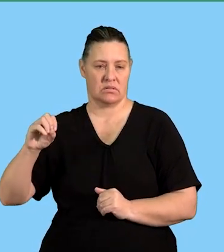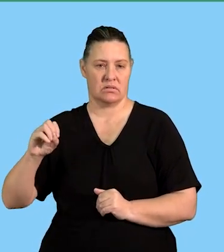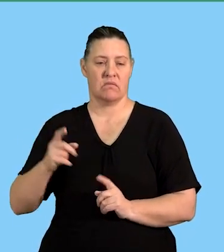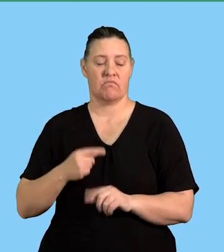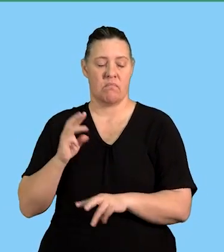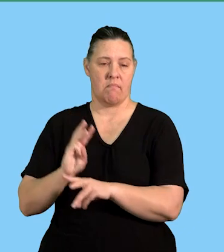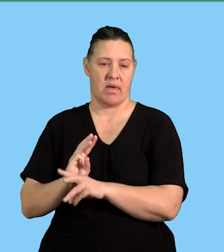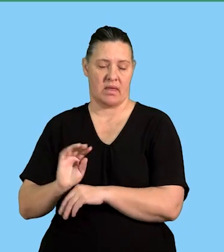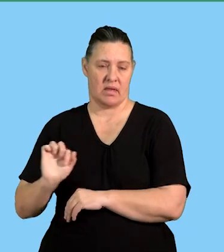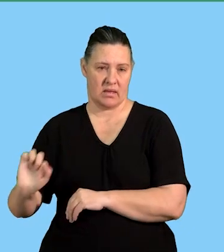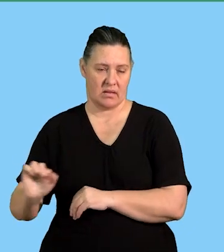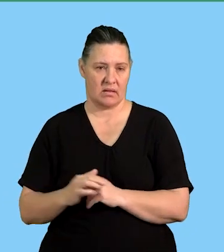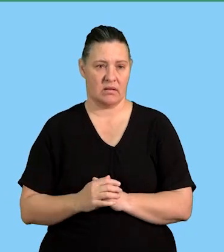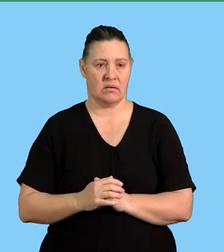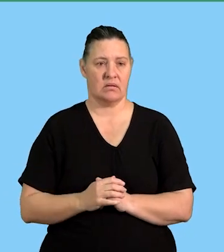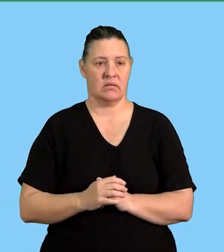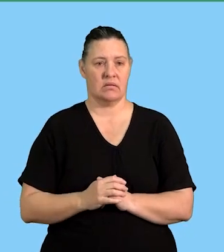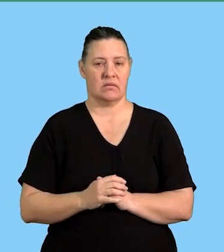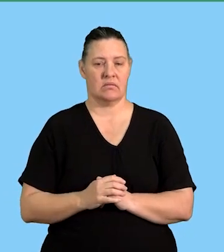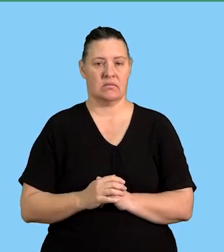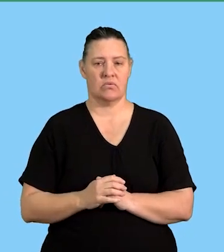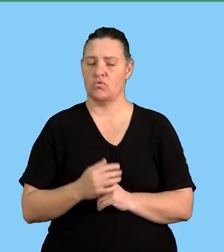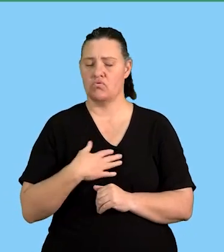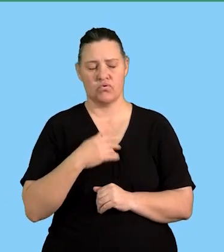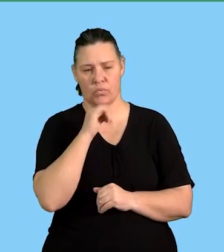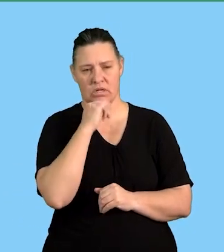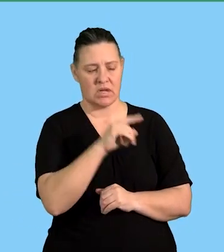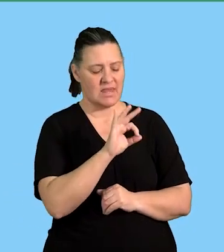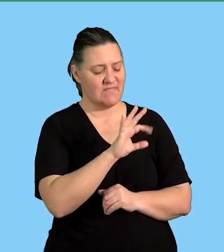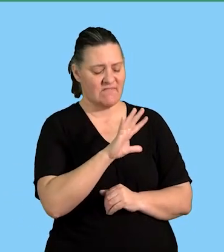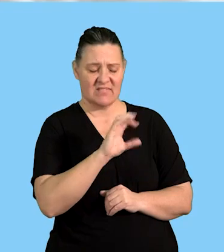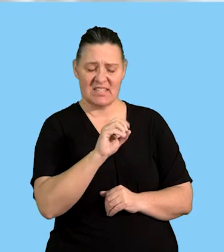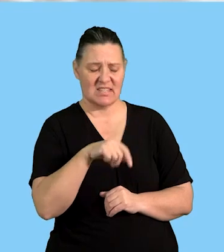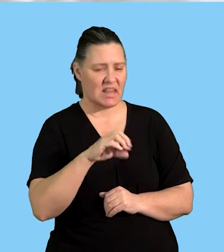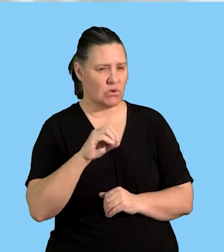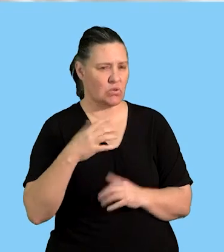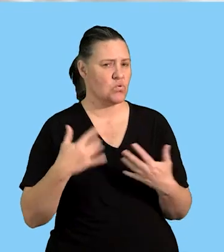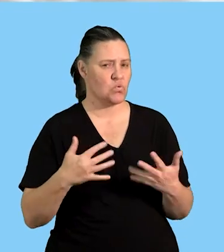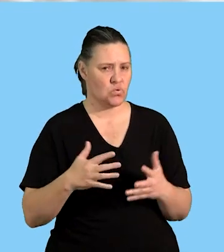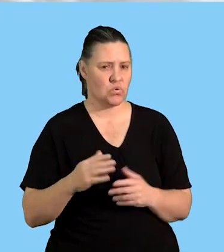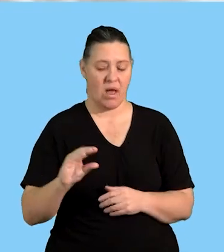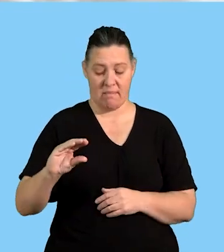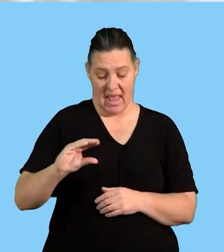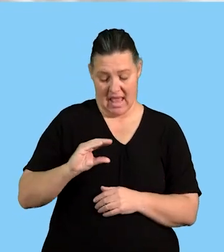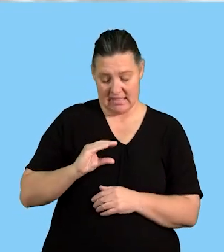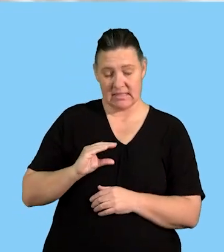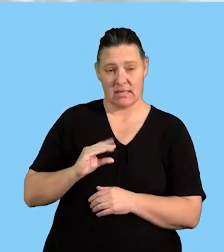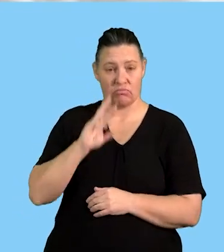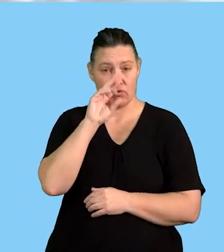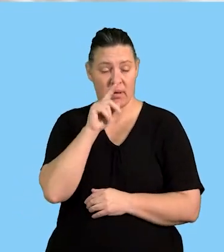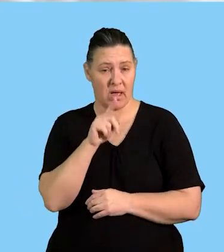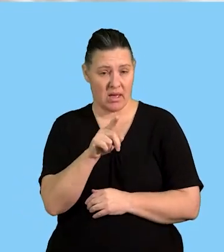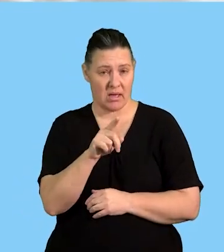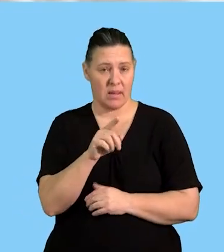350,000 from his mother. I would love to be John because that 350,000 is a lot of income.